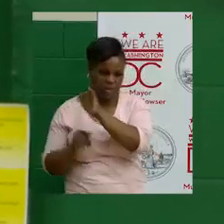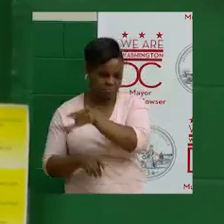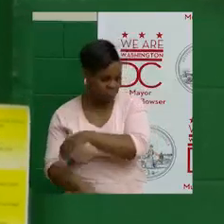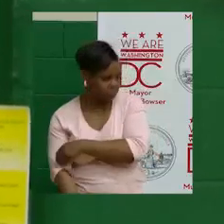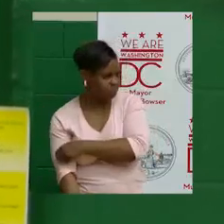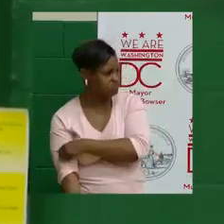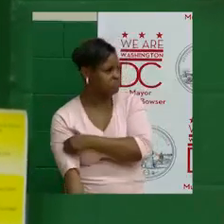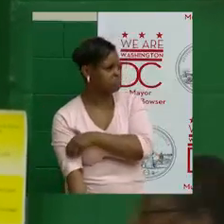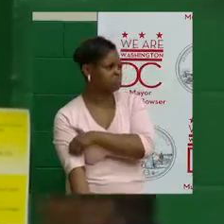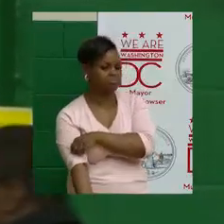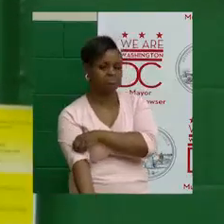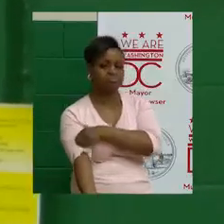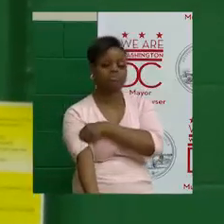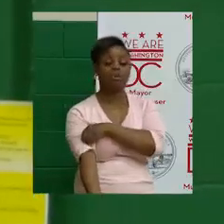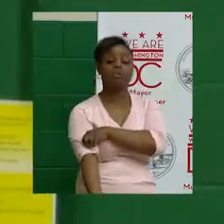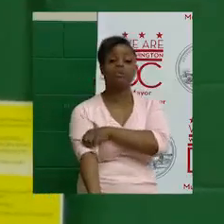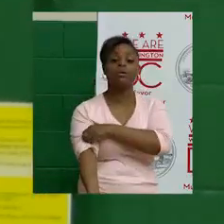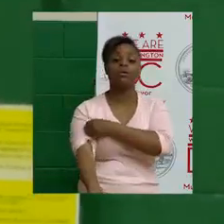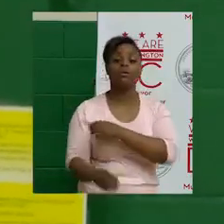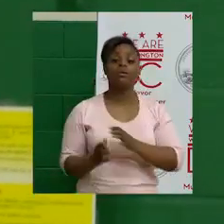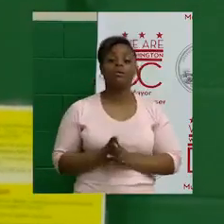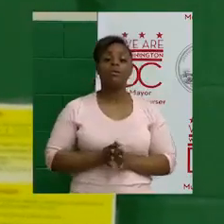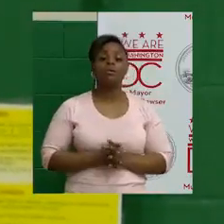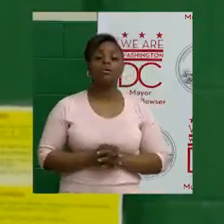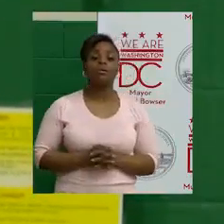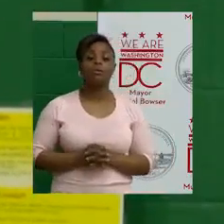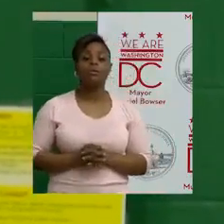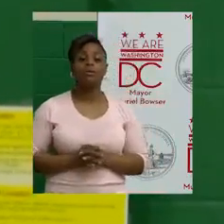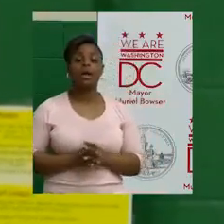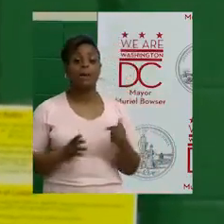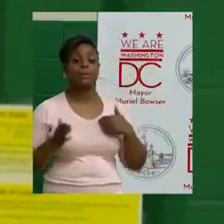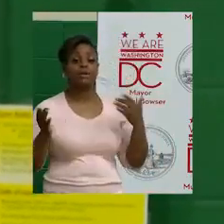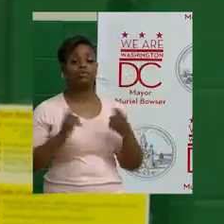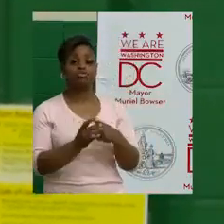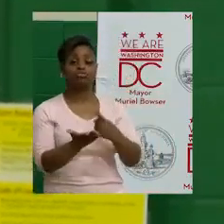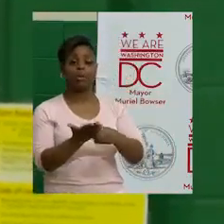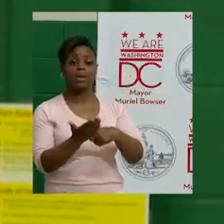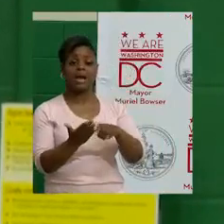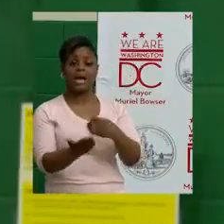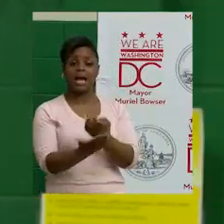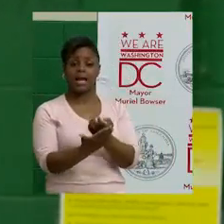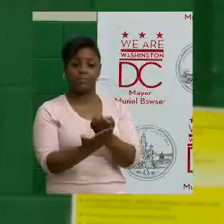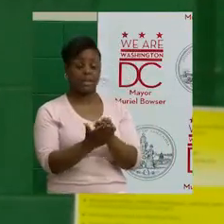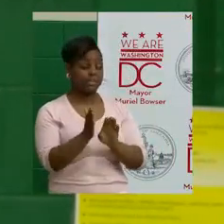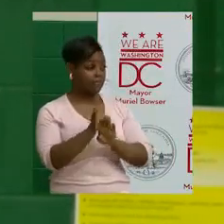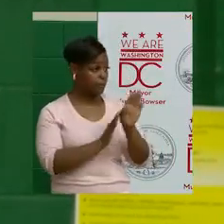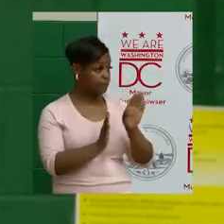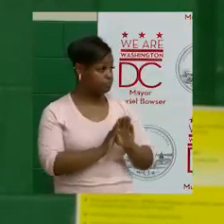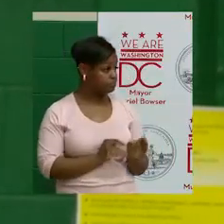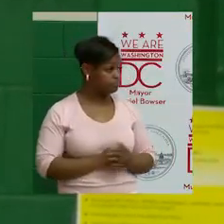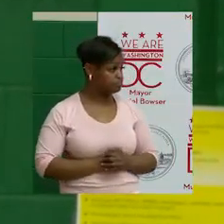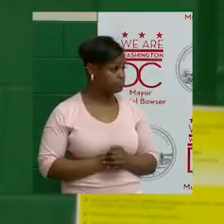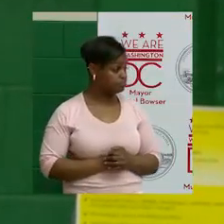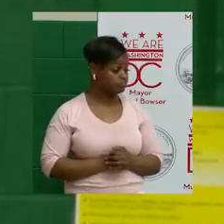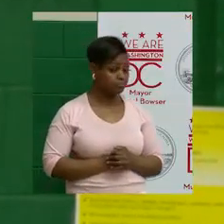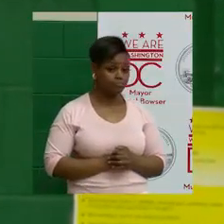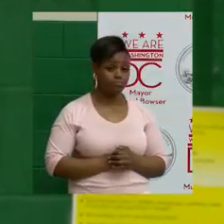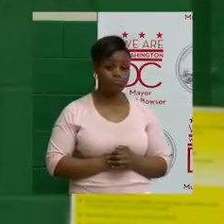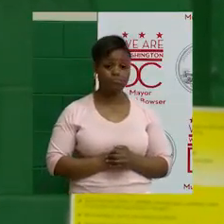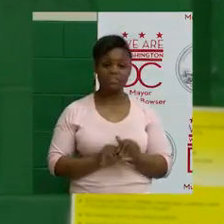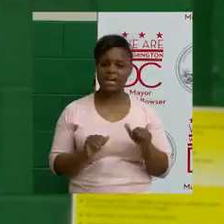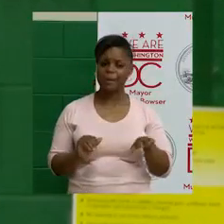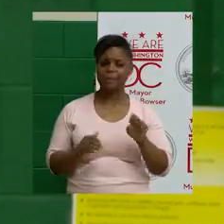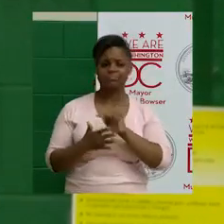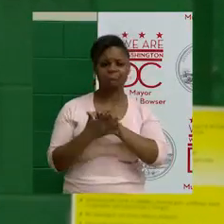DC businesses expand there and grow our jobs here. So I am here to talk a little bit about economic development, which is a number of things.